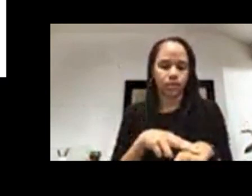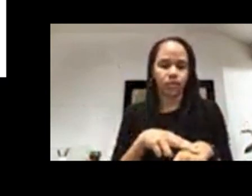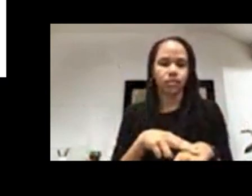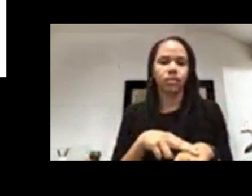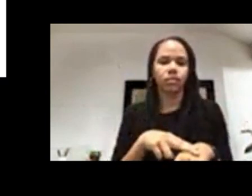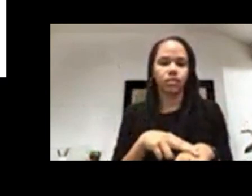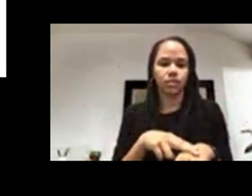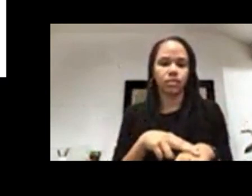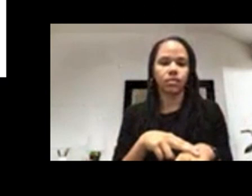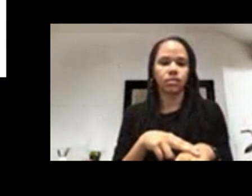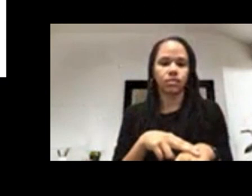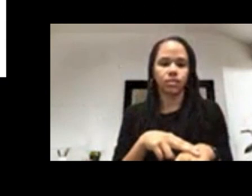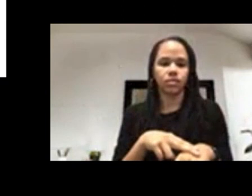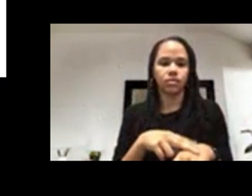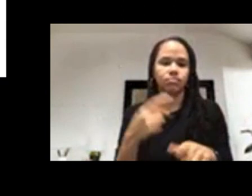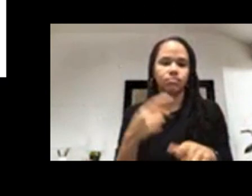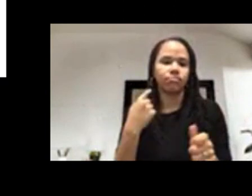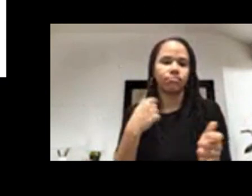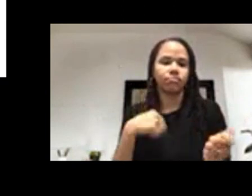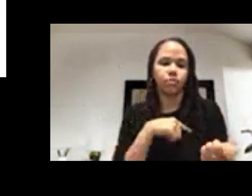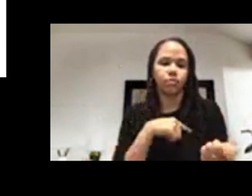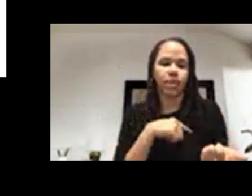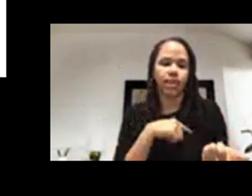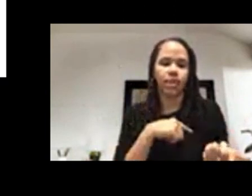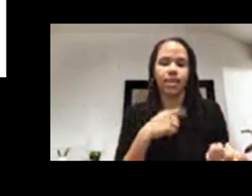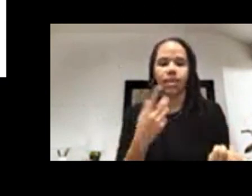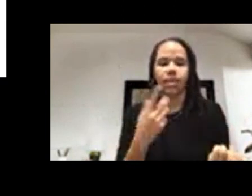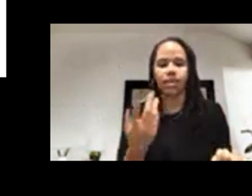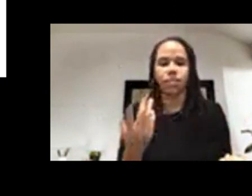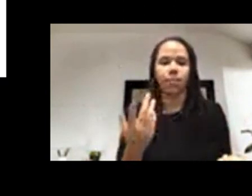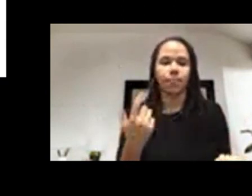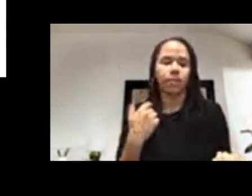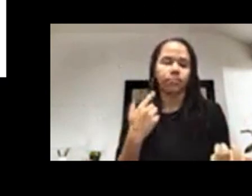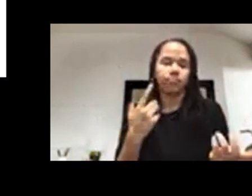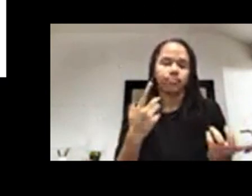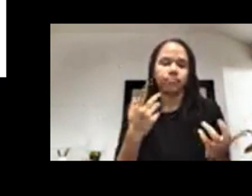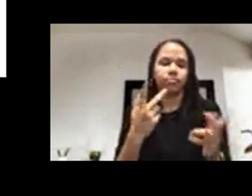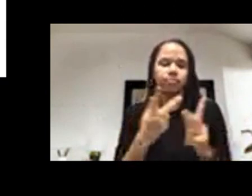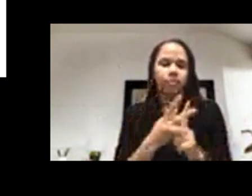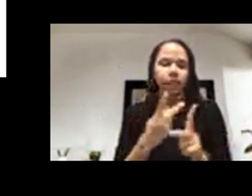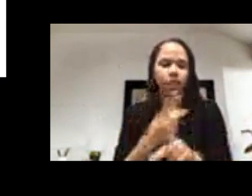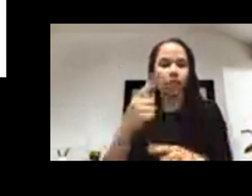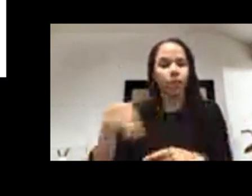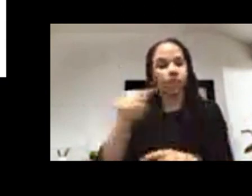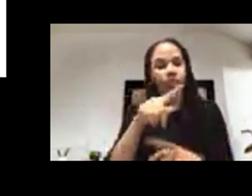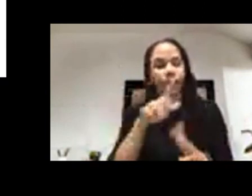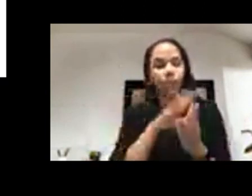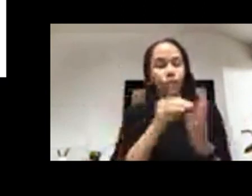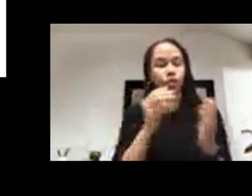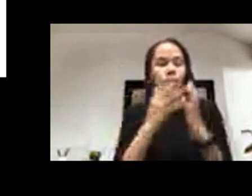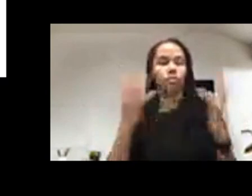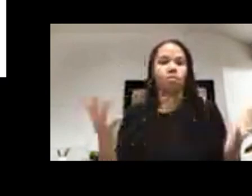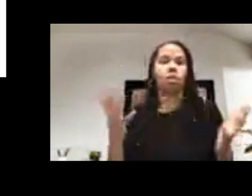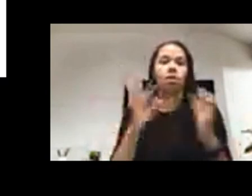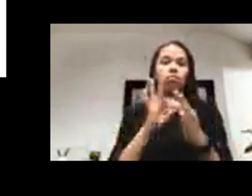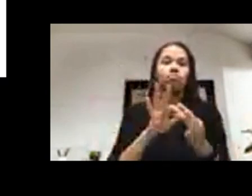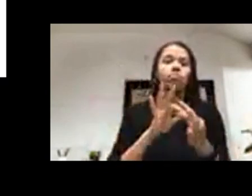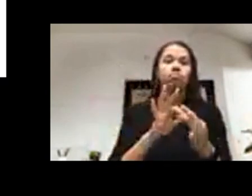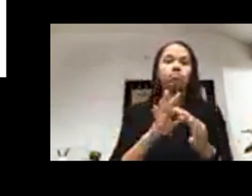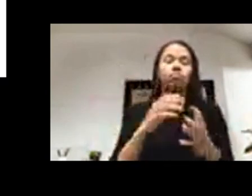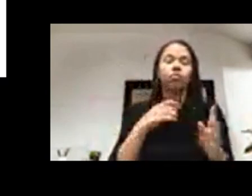were able to find that they learned a lot about communication, which was one of our major goals. So let me explain